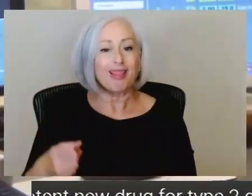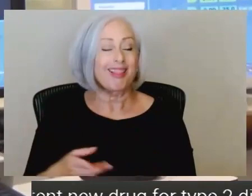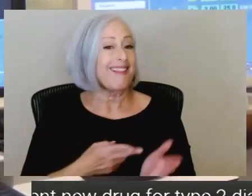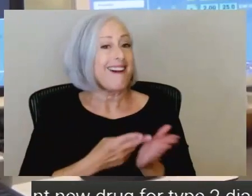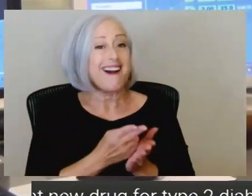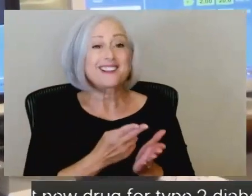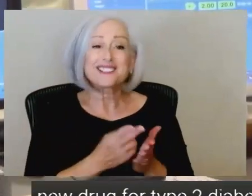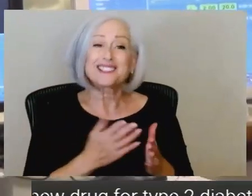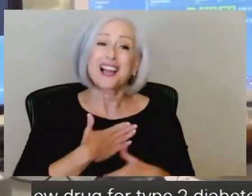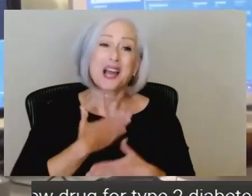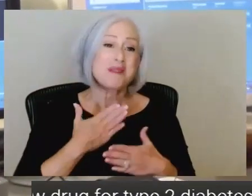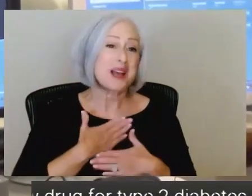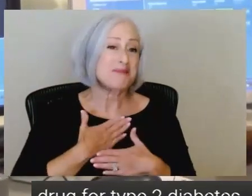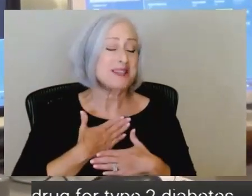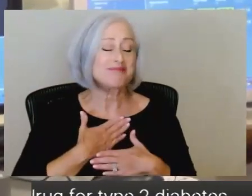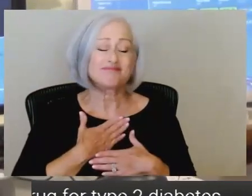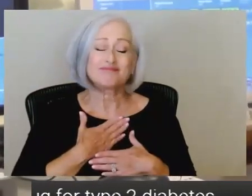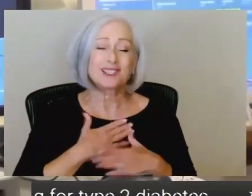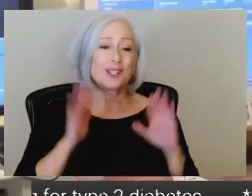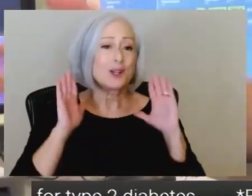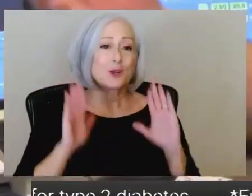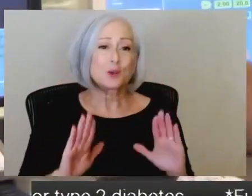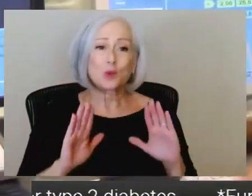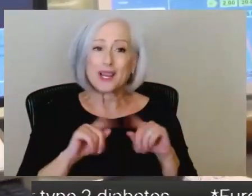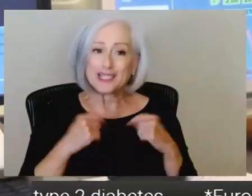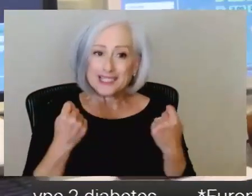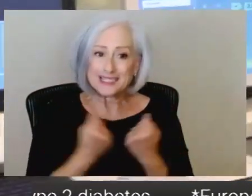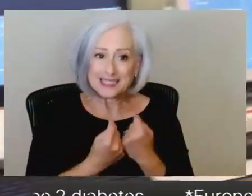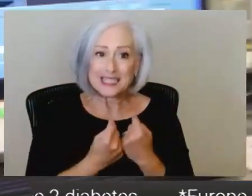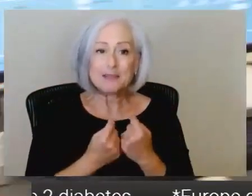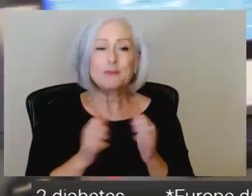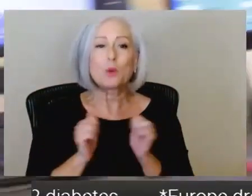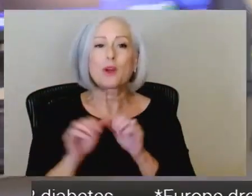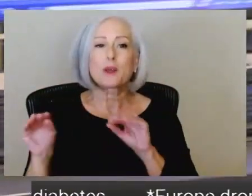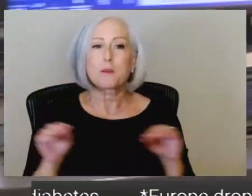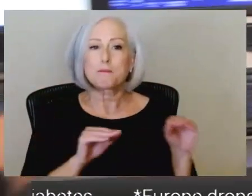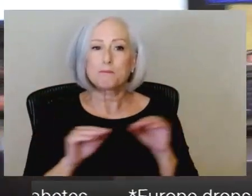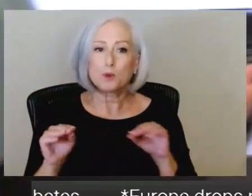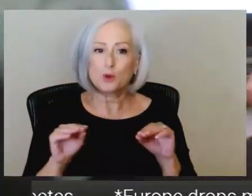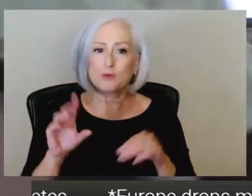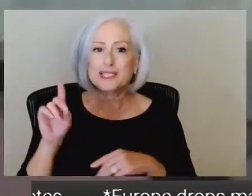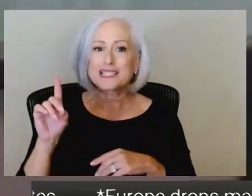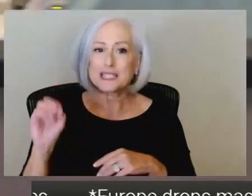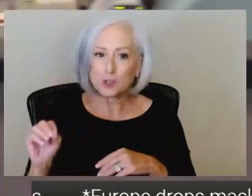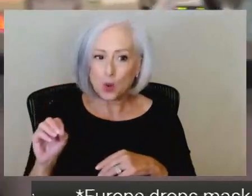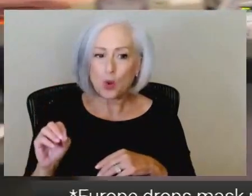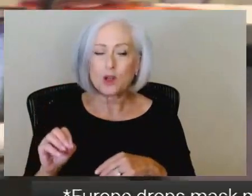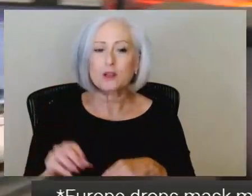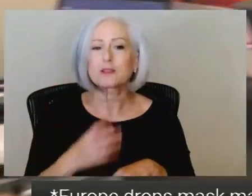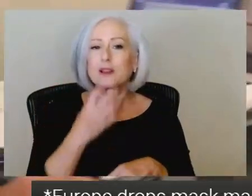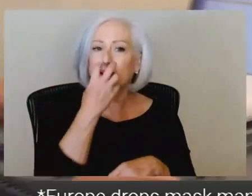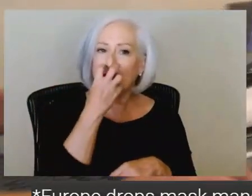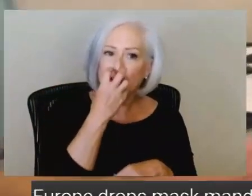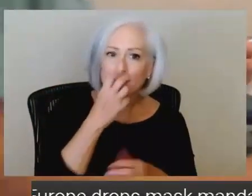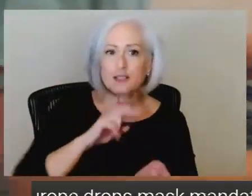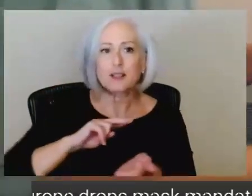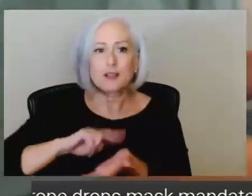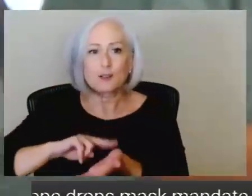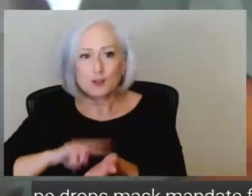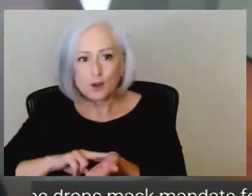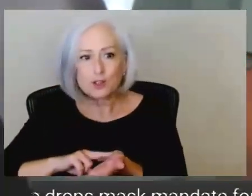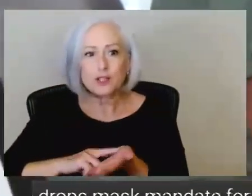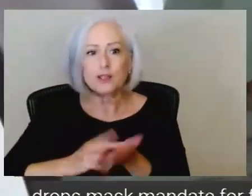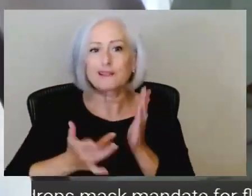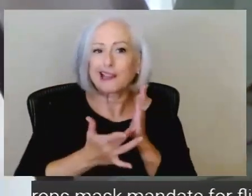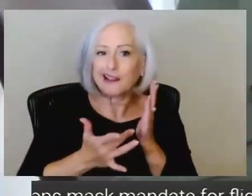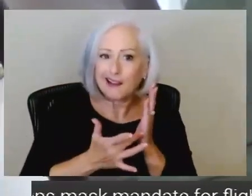We have a great team here with the movement disorders neurologists, our MRI tech, our anesthesiology team, our nurses that have allowed us to get